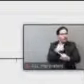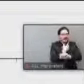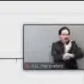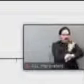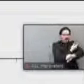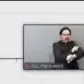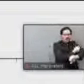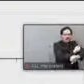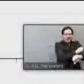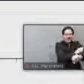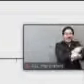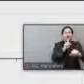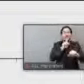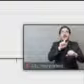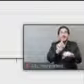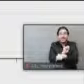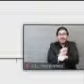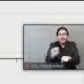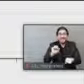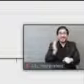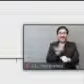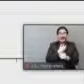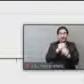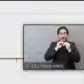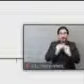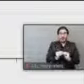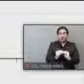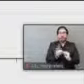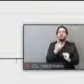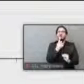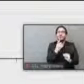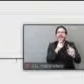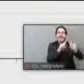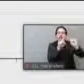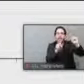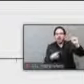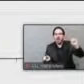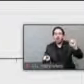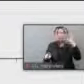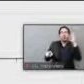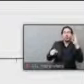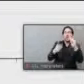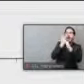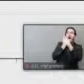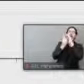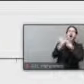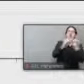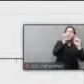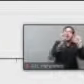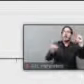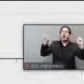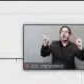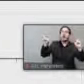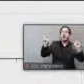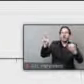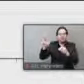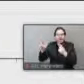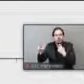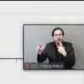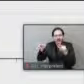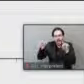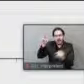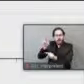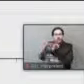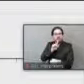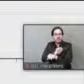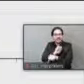line trajectory, which is the lower line there, and you can see it does not tick back up. This assumes we all